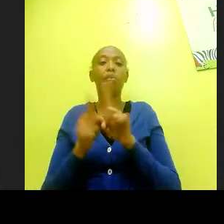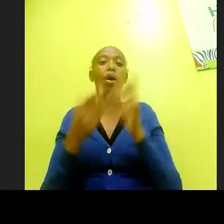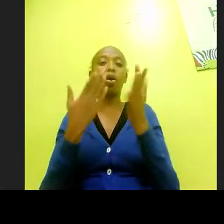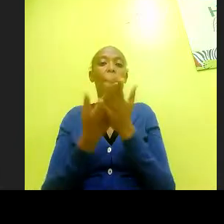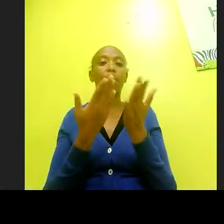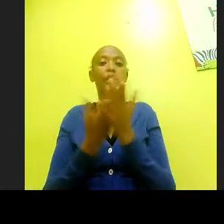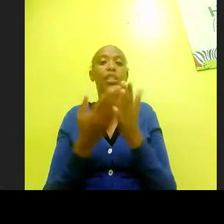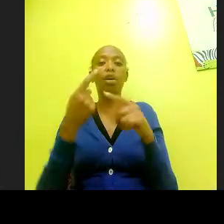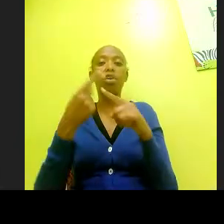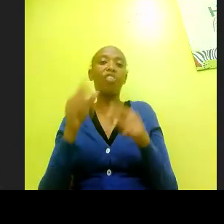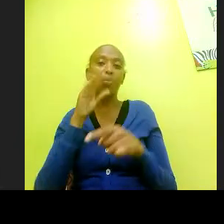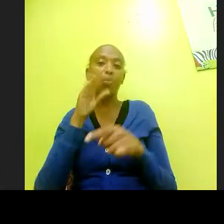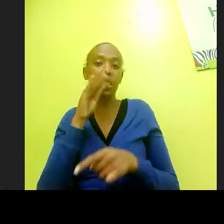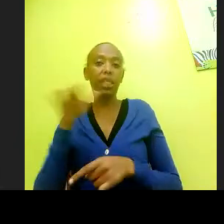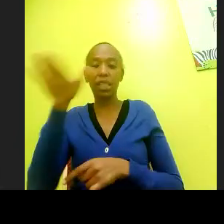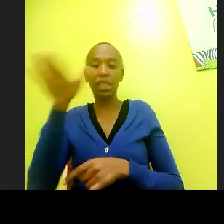chat.